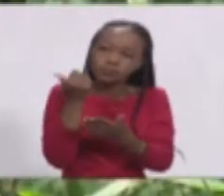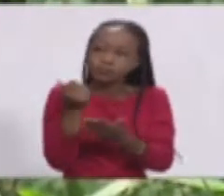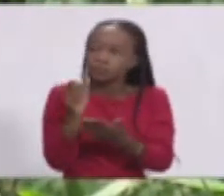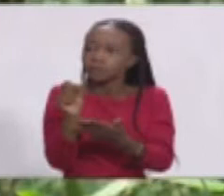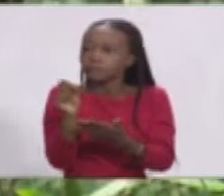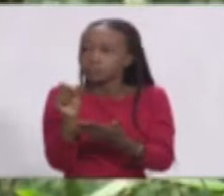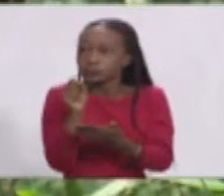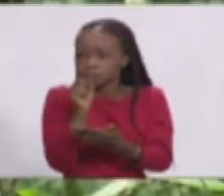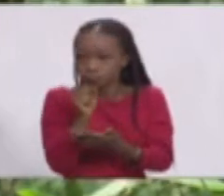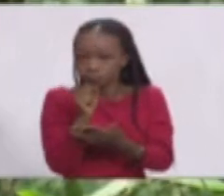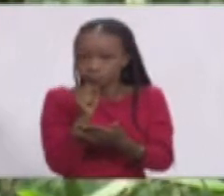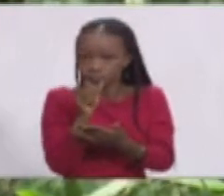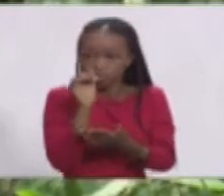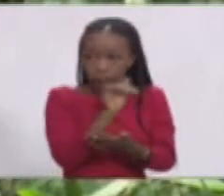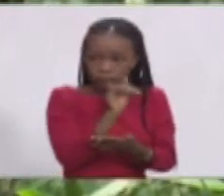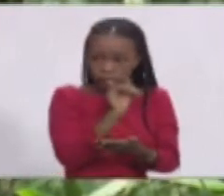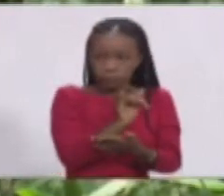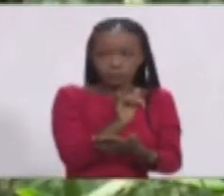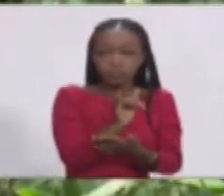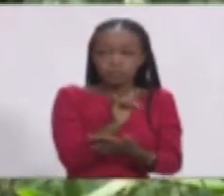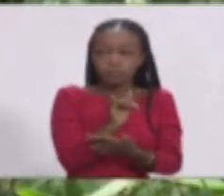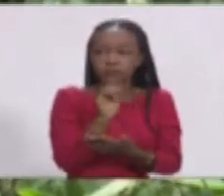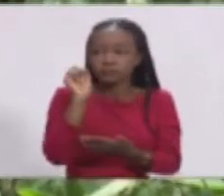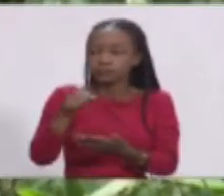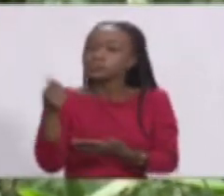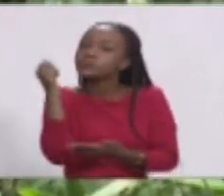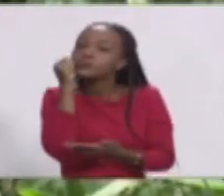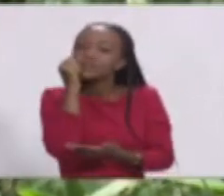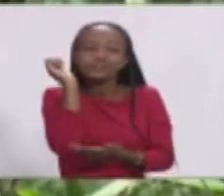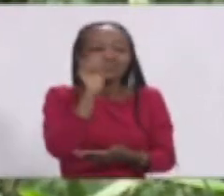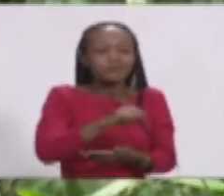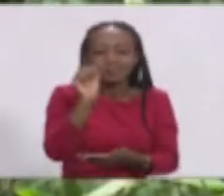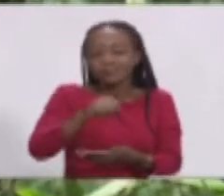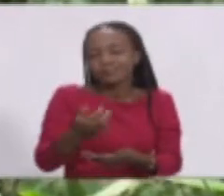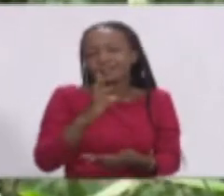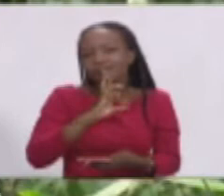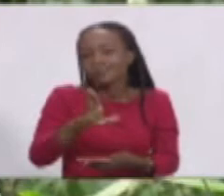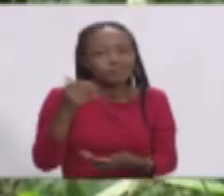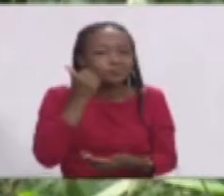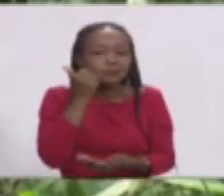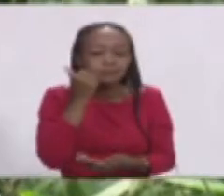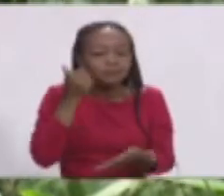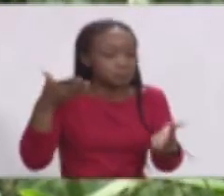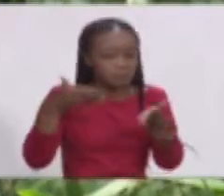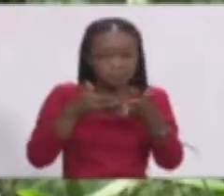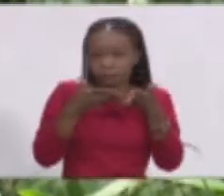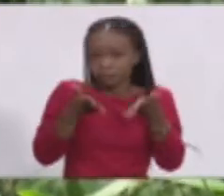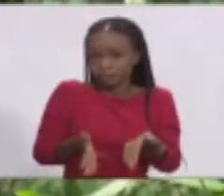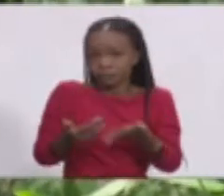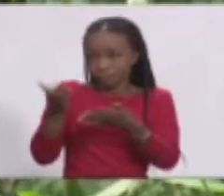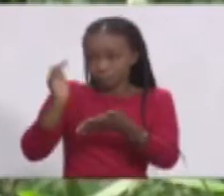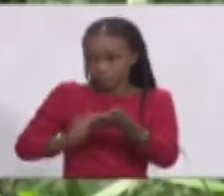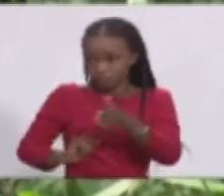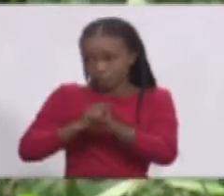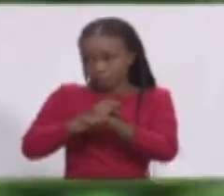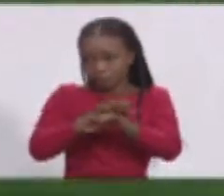I think for me, this is a clarion call that yes, we can get infected, we are getting infected, let us stop it now before it spirals out